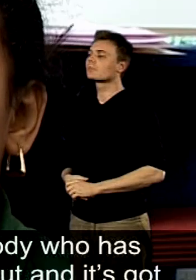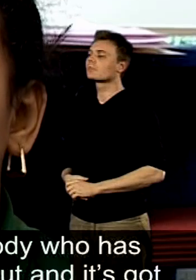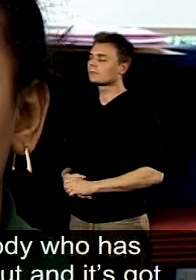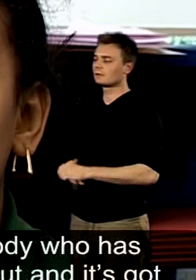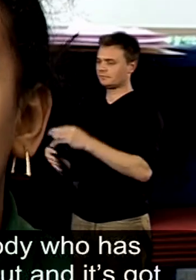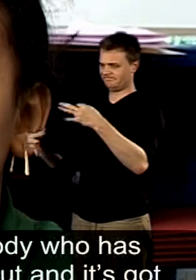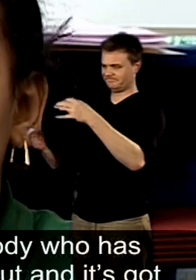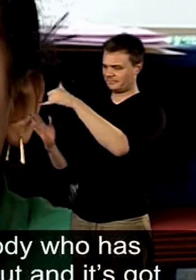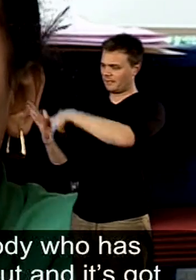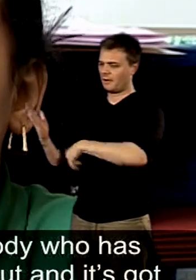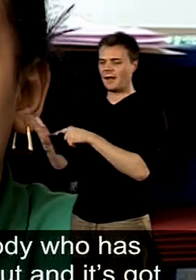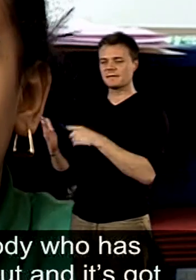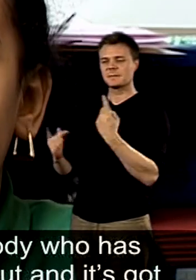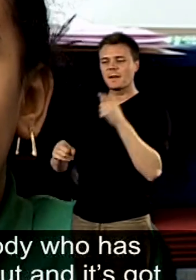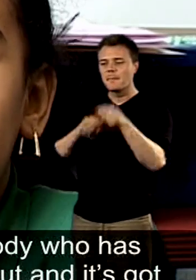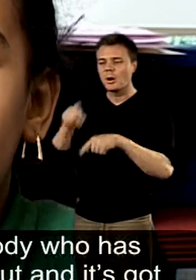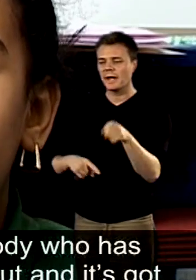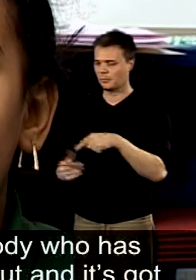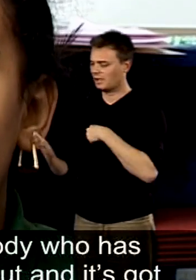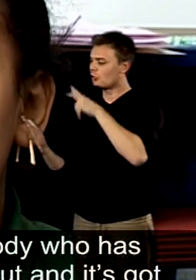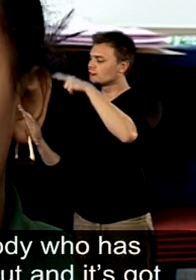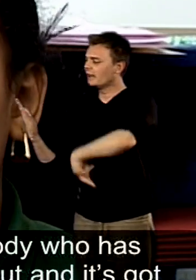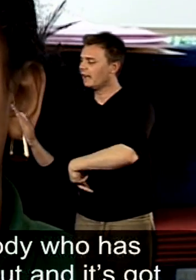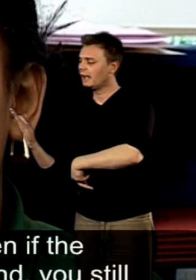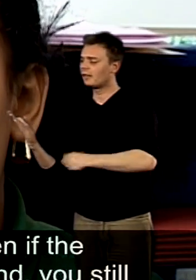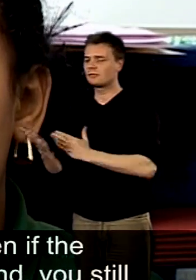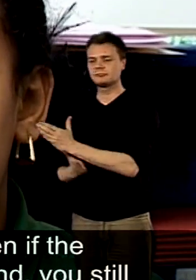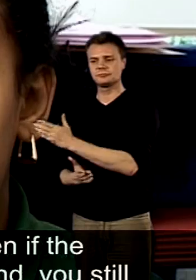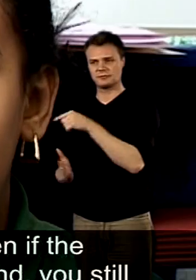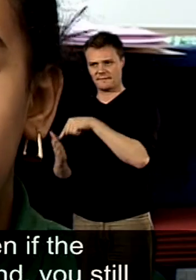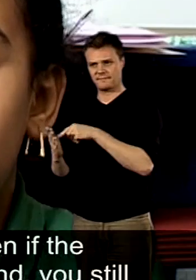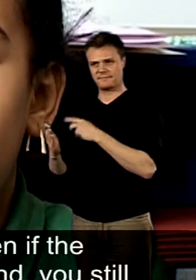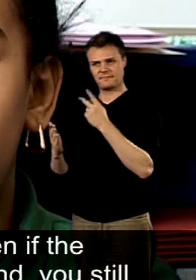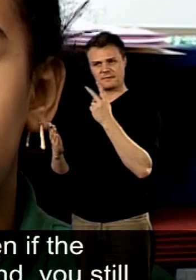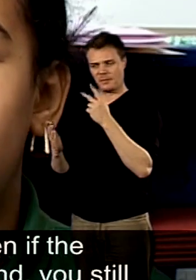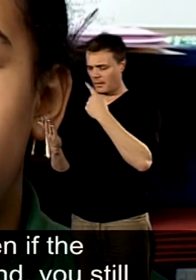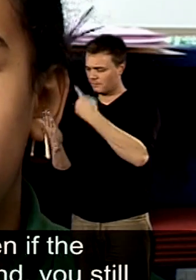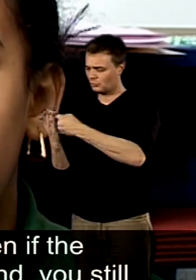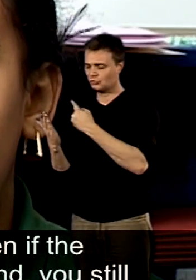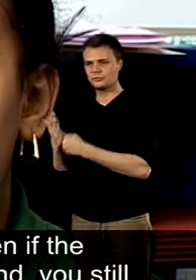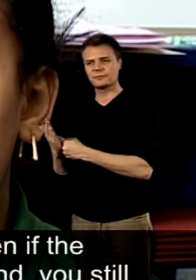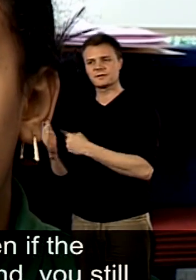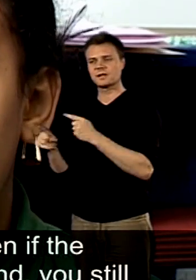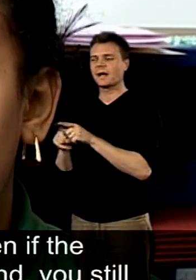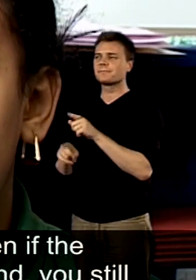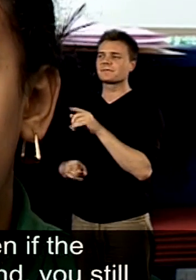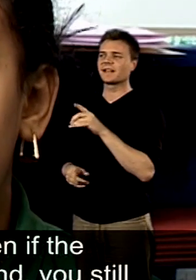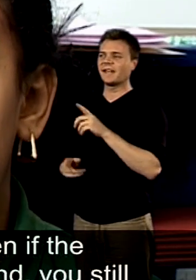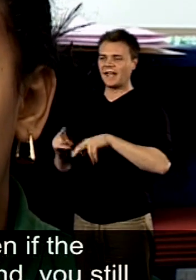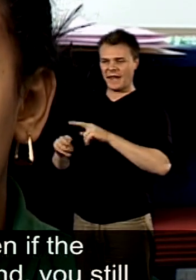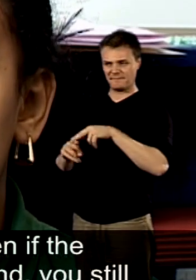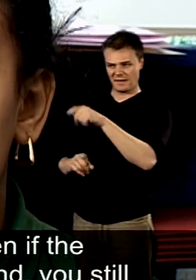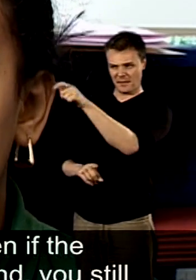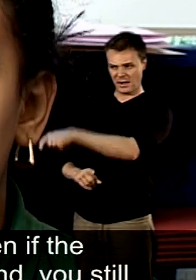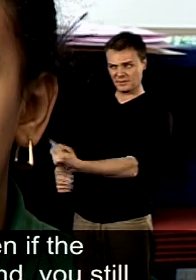is being bullied, we decide to read it out, and it's got a couple of rules on, like, saying even if